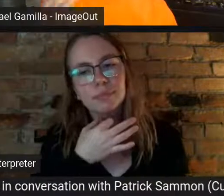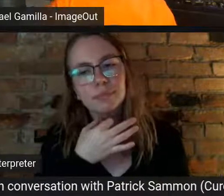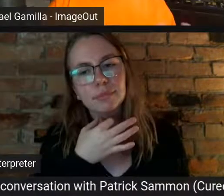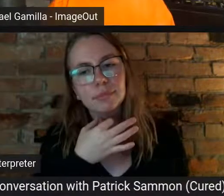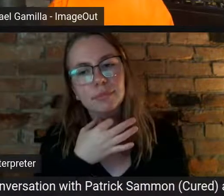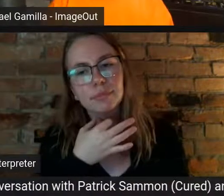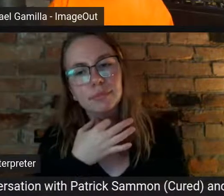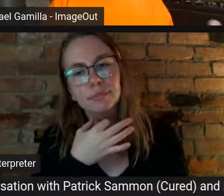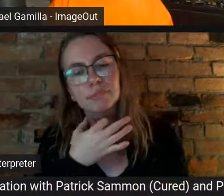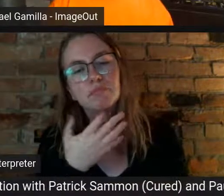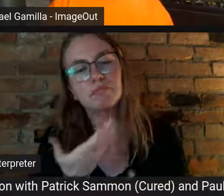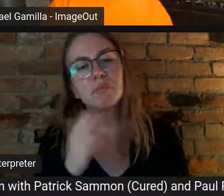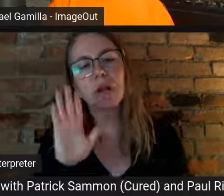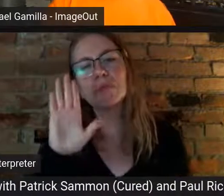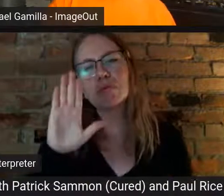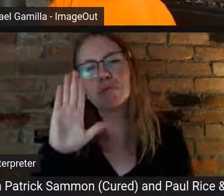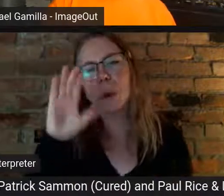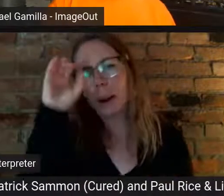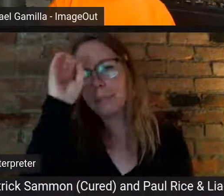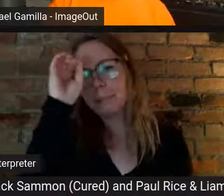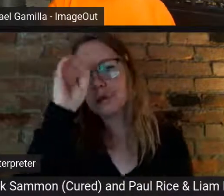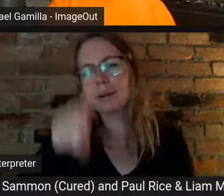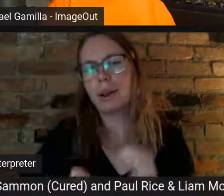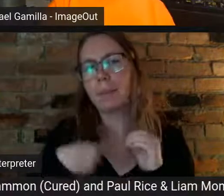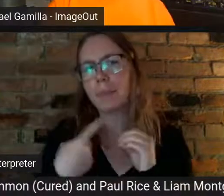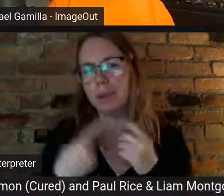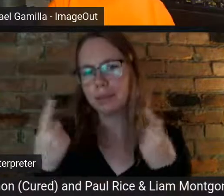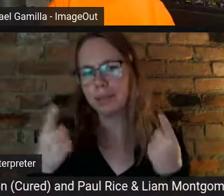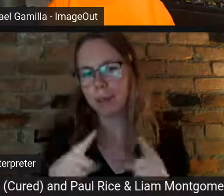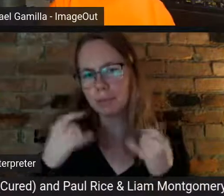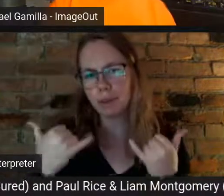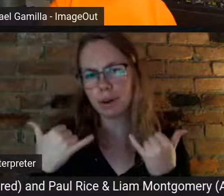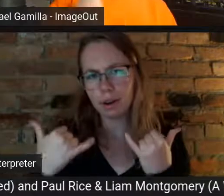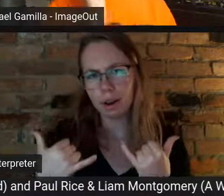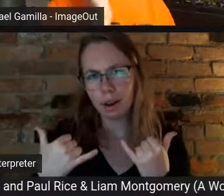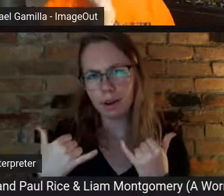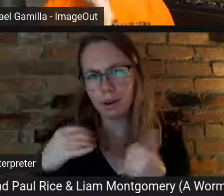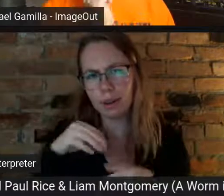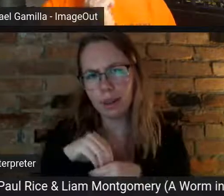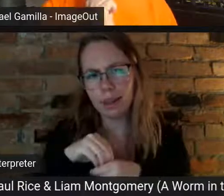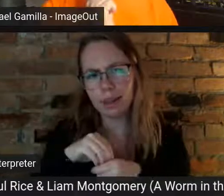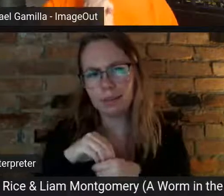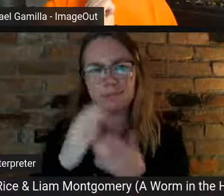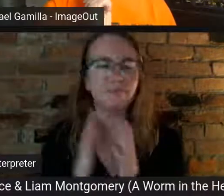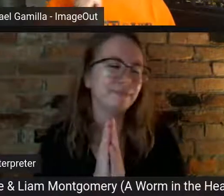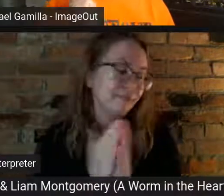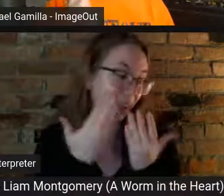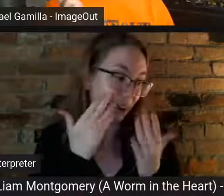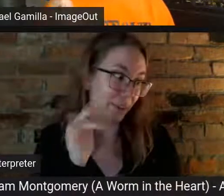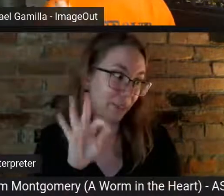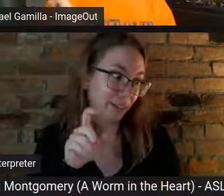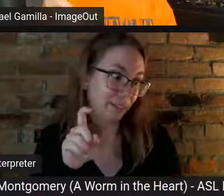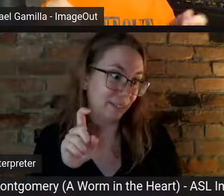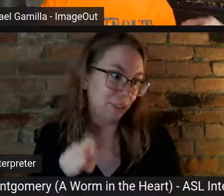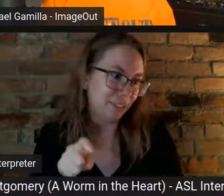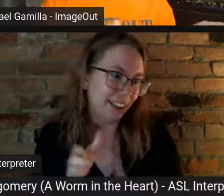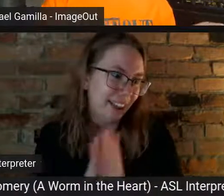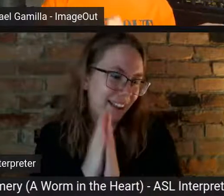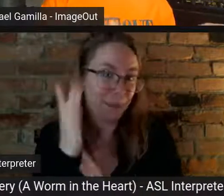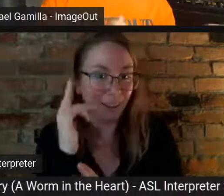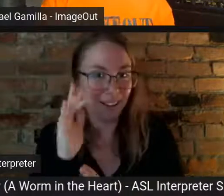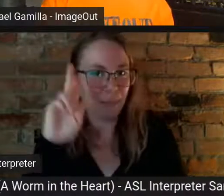What is your opinion on what's going on right now in the, I don't know if it's, I should ask this question because it's political,